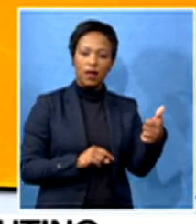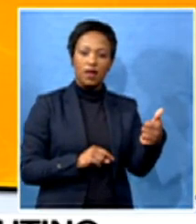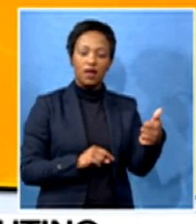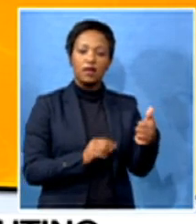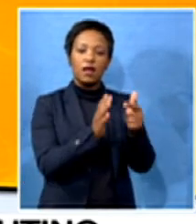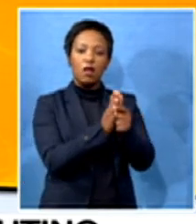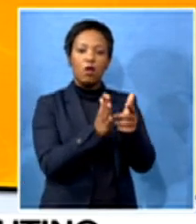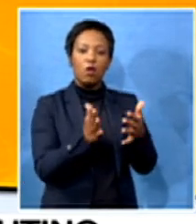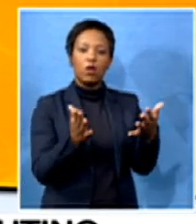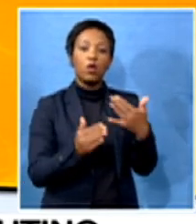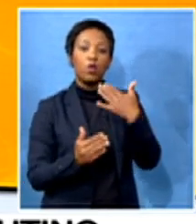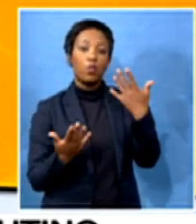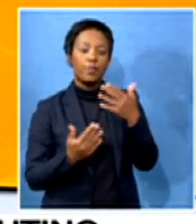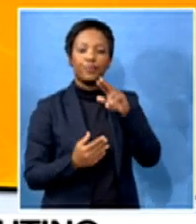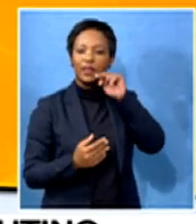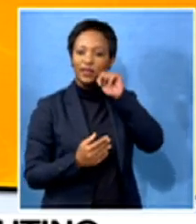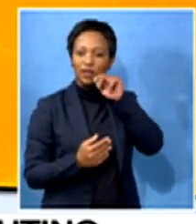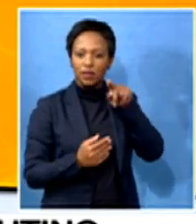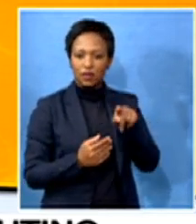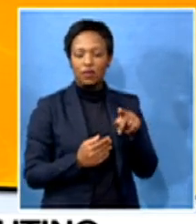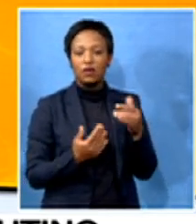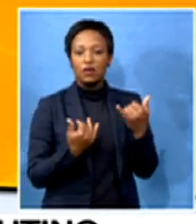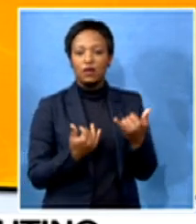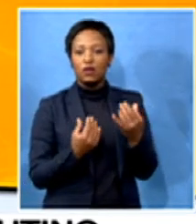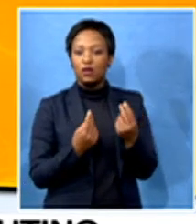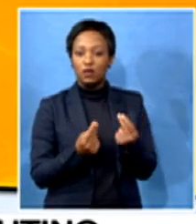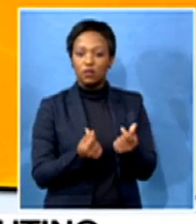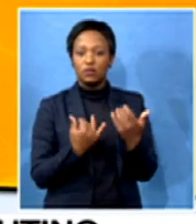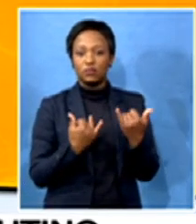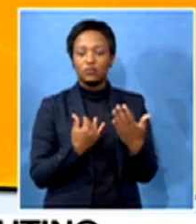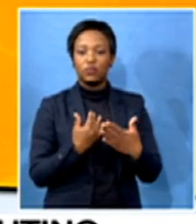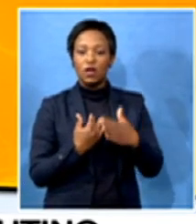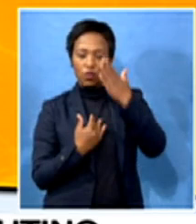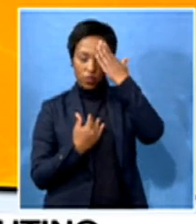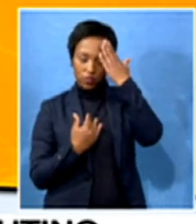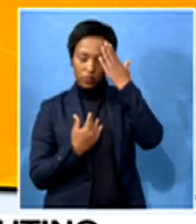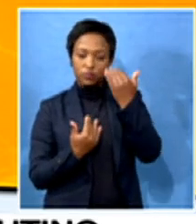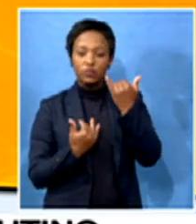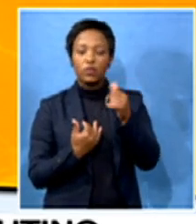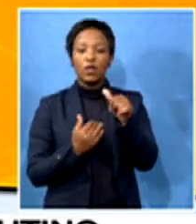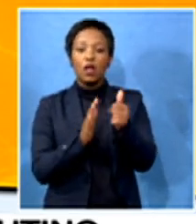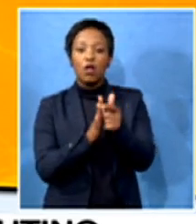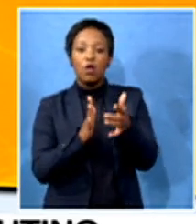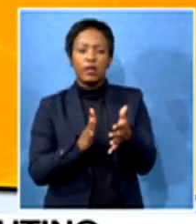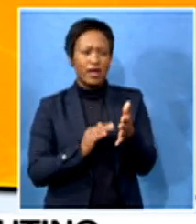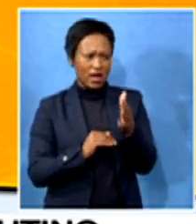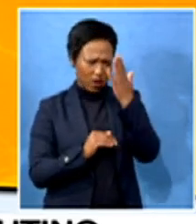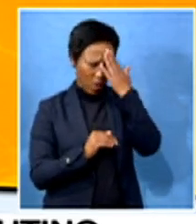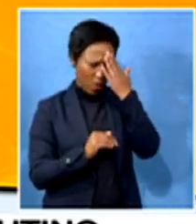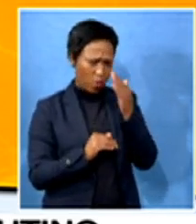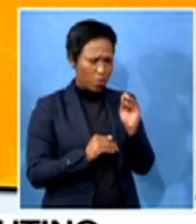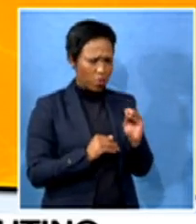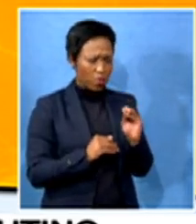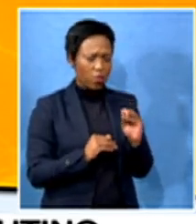lawyer in Nigeria. Just need to quickly check here, because I do know we have another lawyer with us as well,